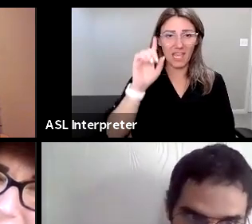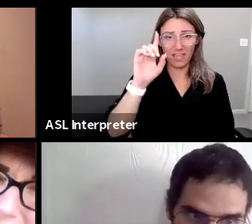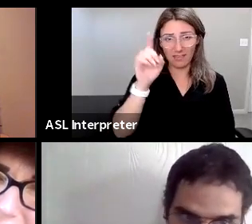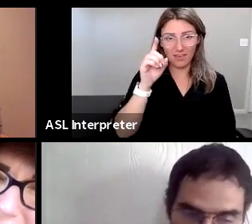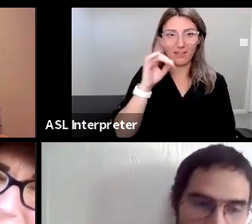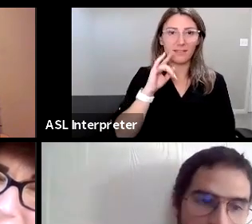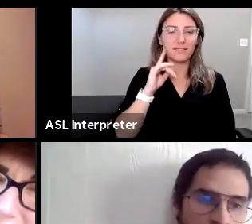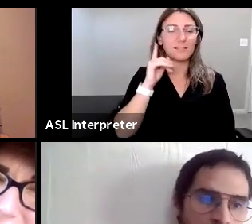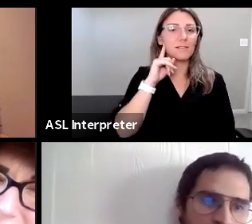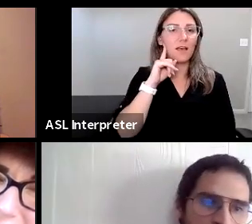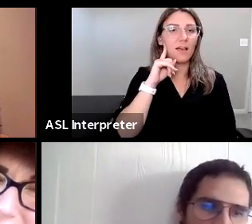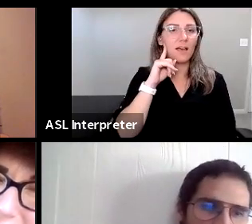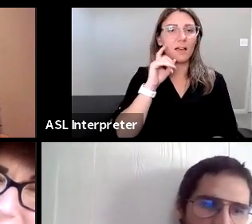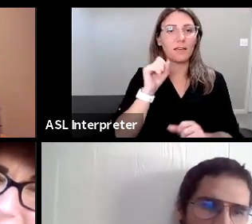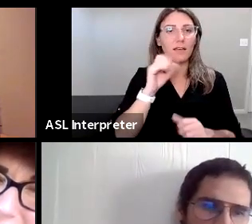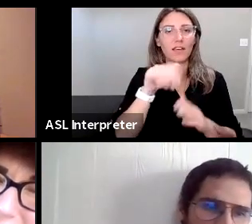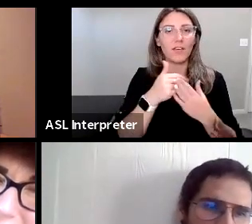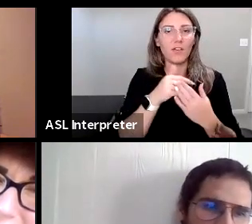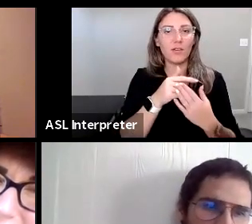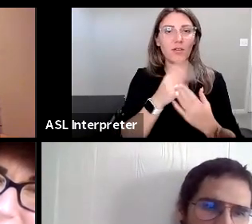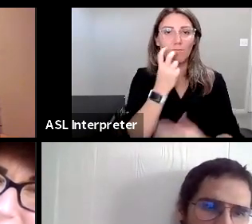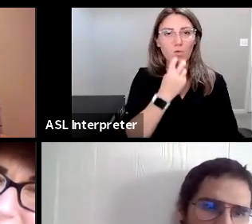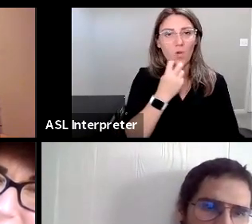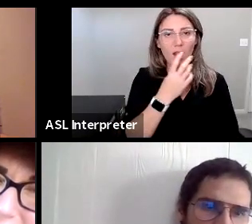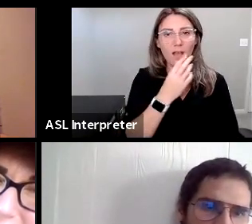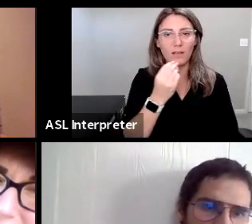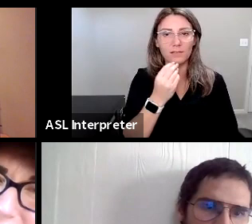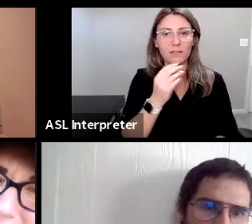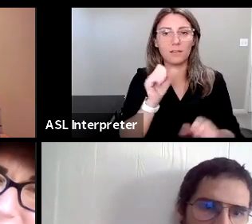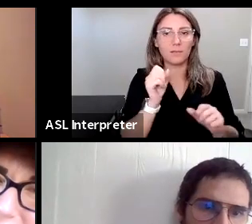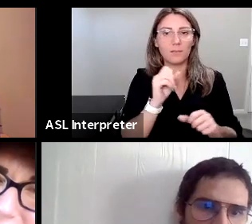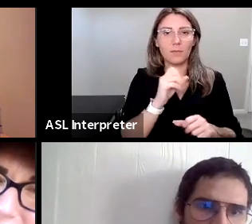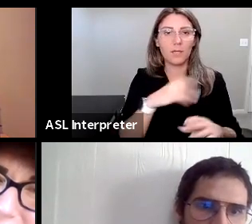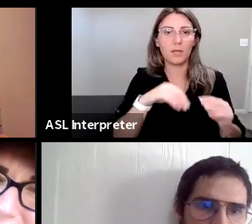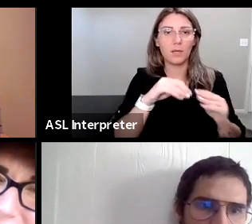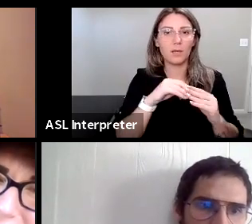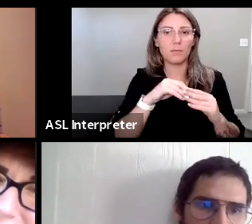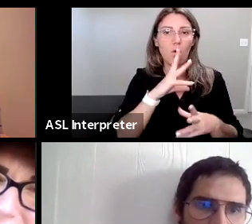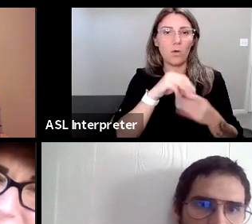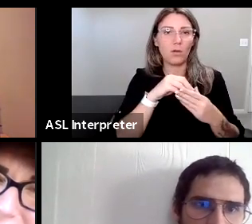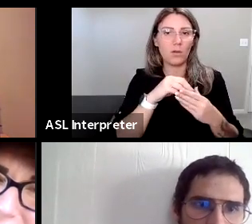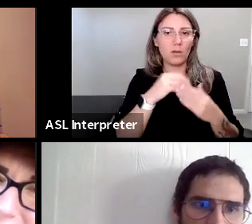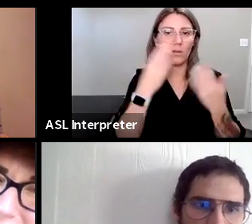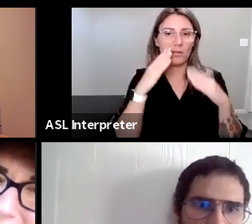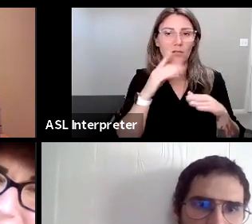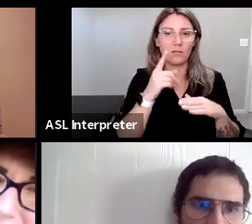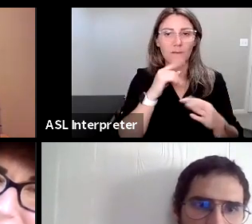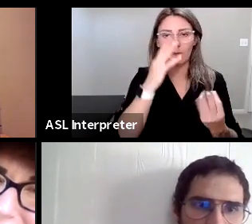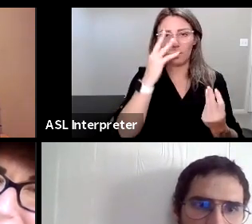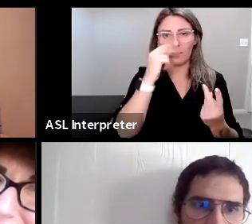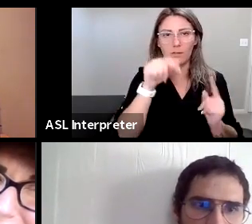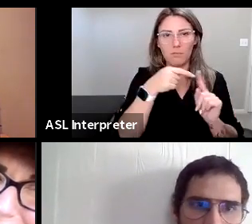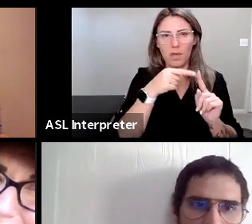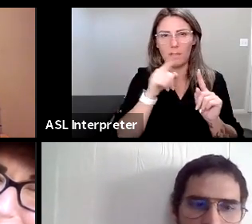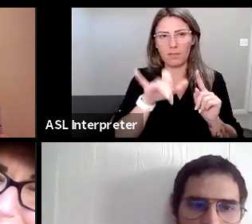all pronounce in our own languages, and then it could be more inclusive. I don't know. Do you guys have any thoughts on